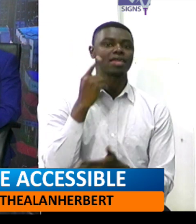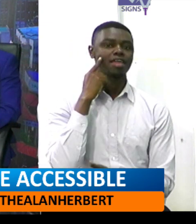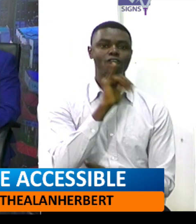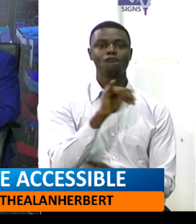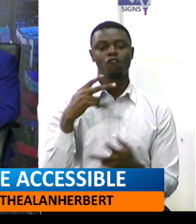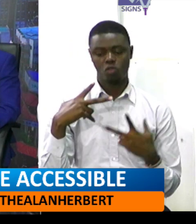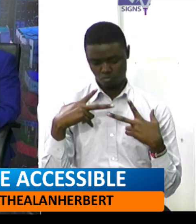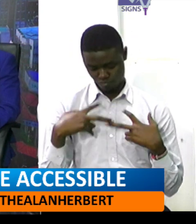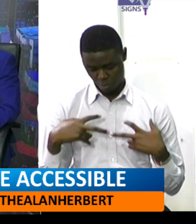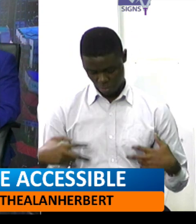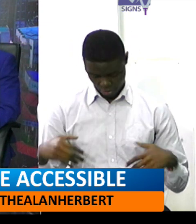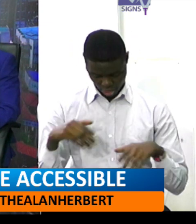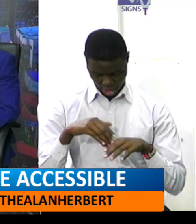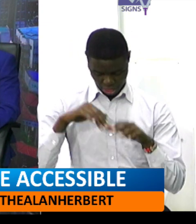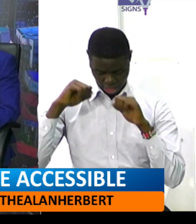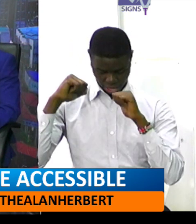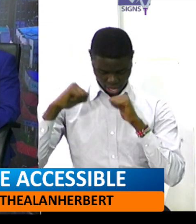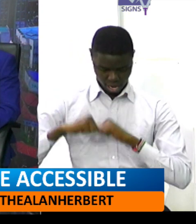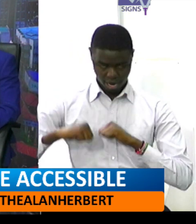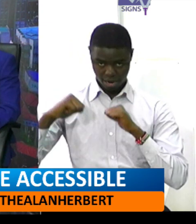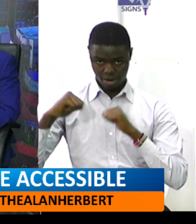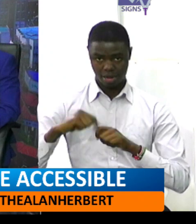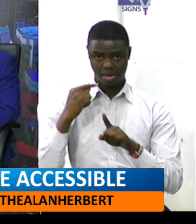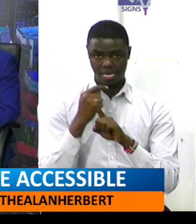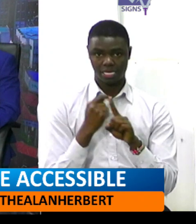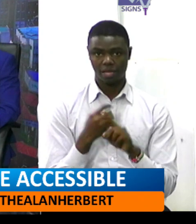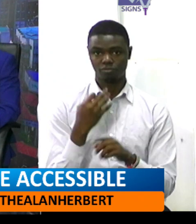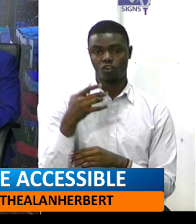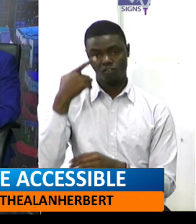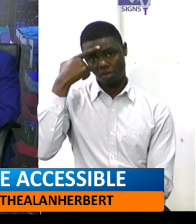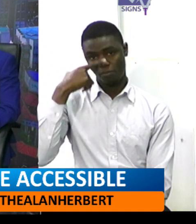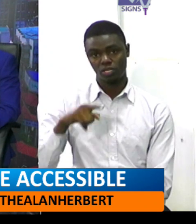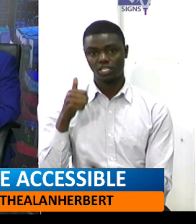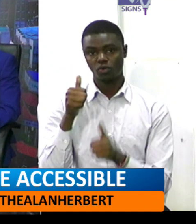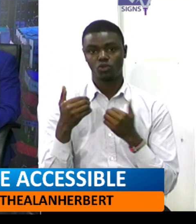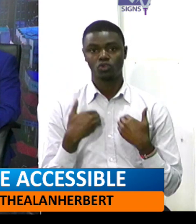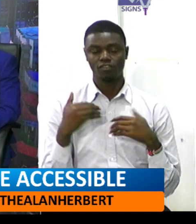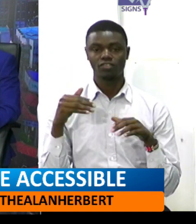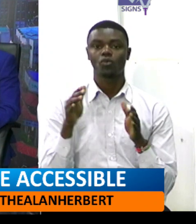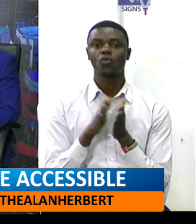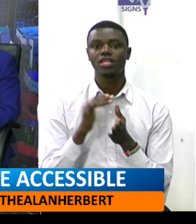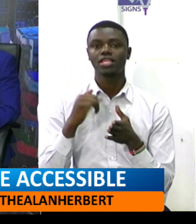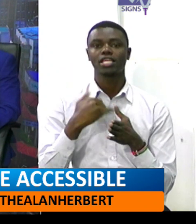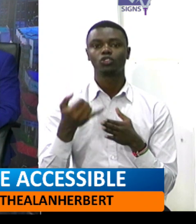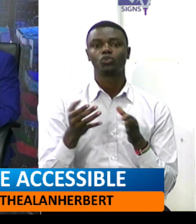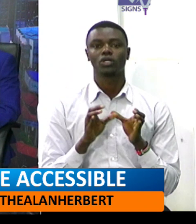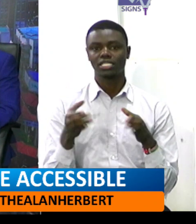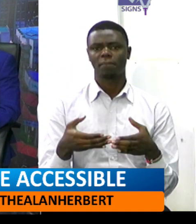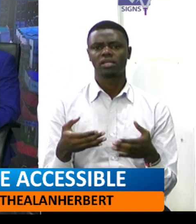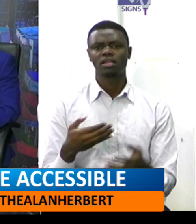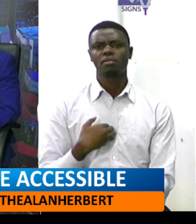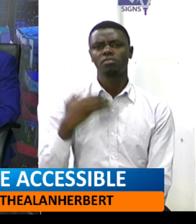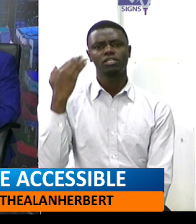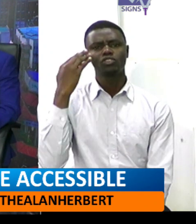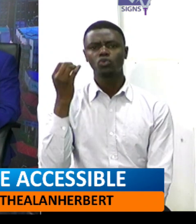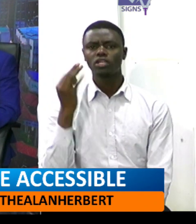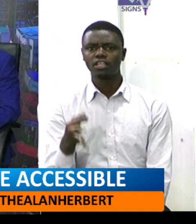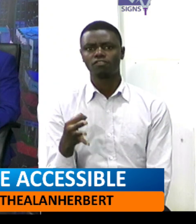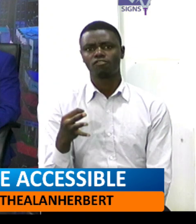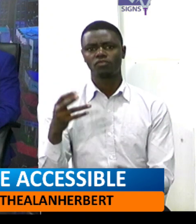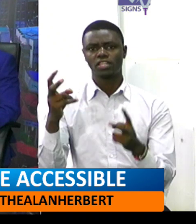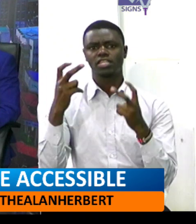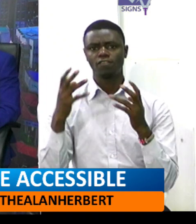checkups within the agreed terms of the policy that you have with the insurance company. I don't know if my viewer is very